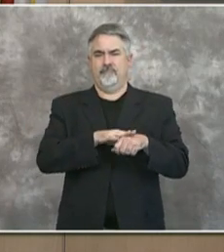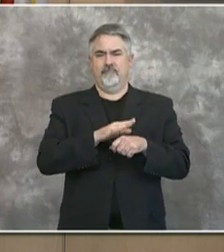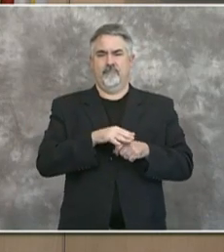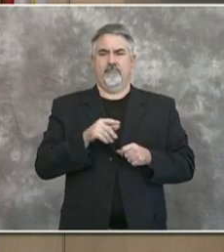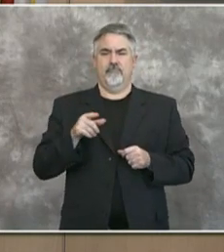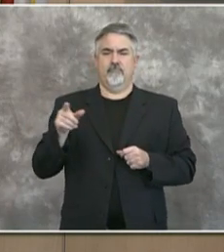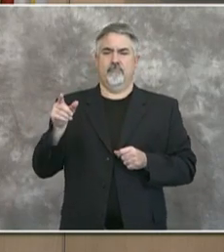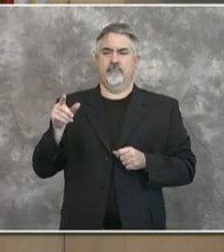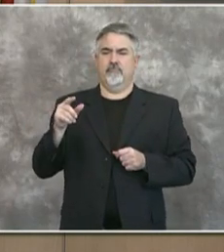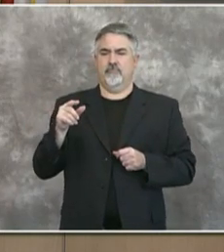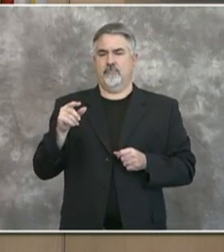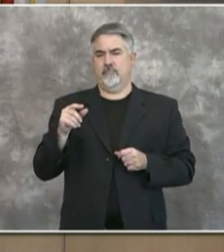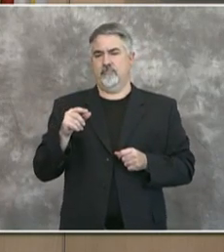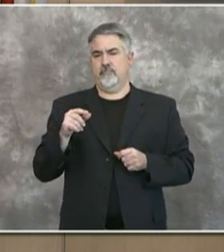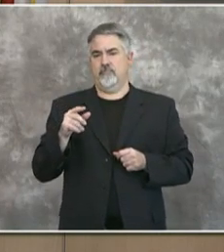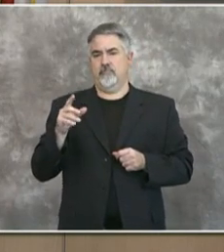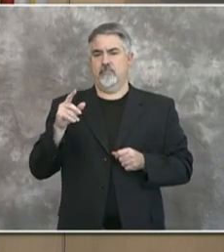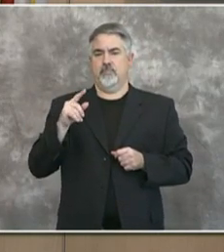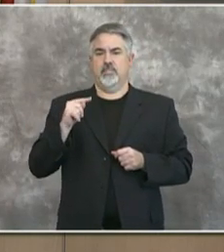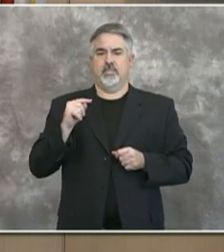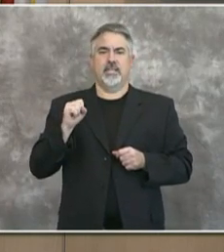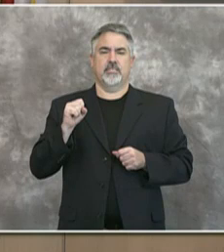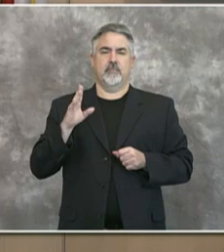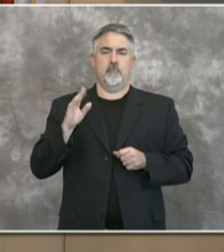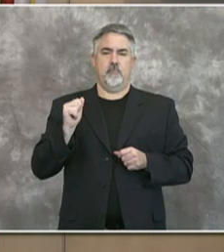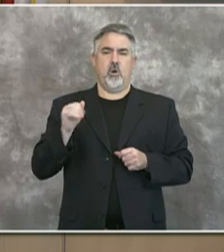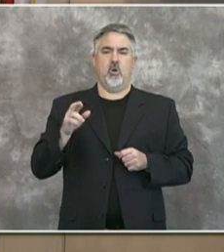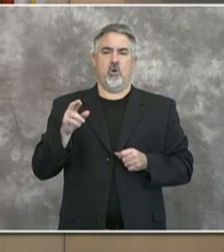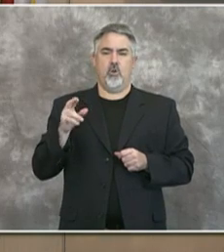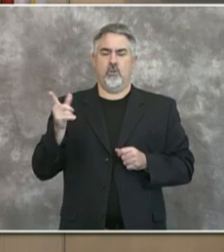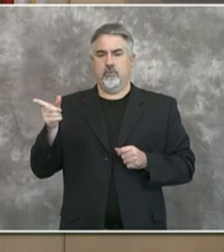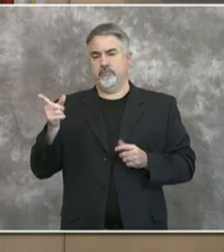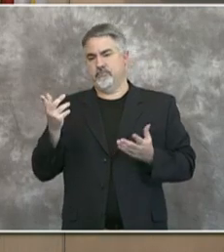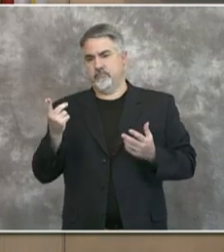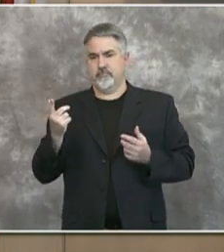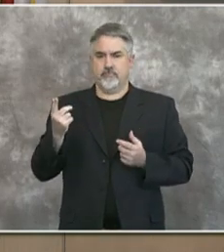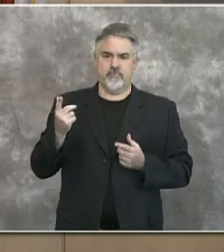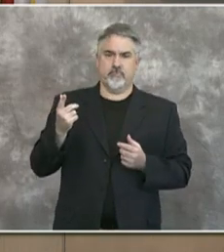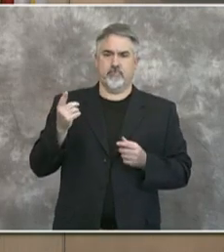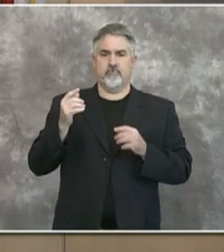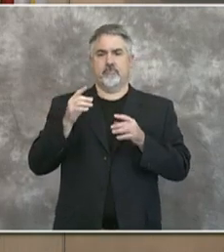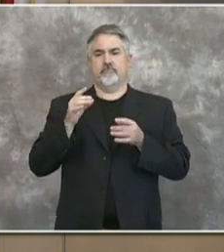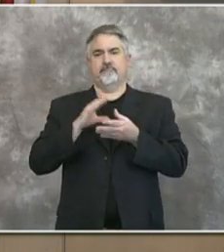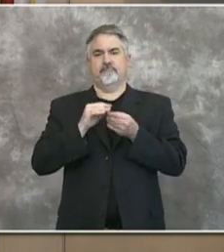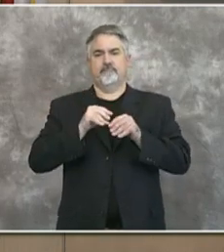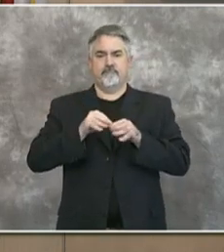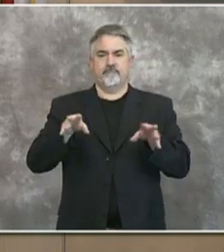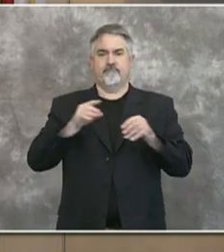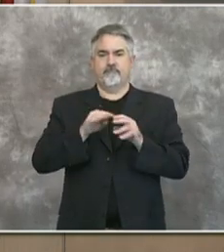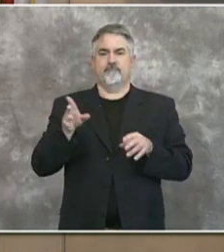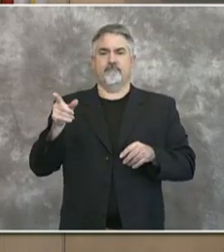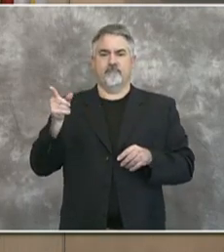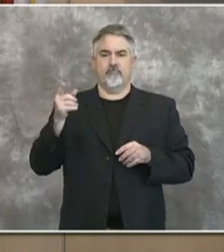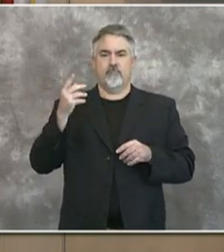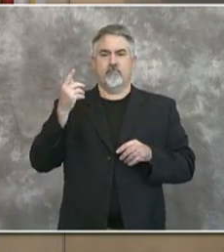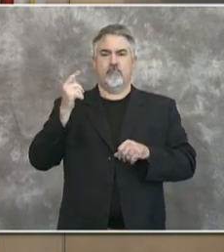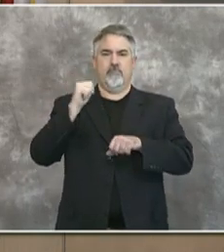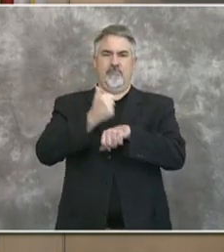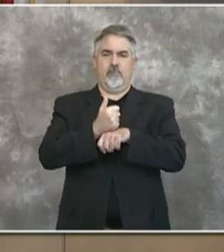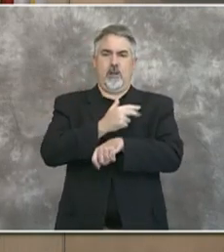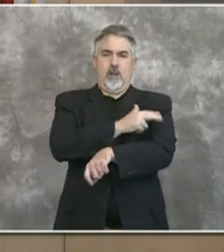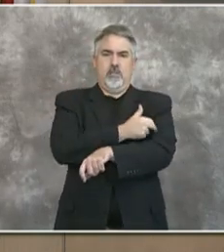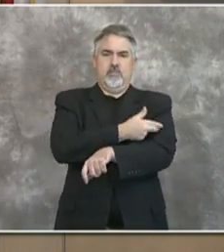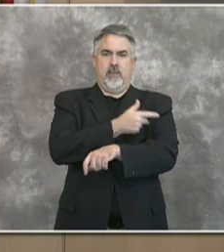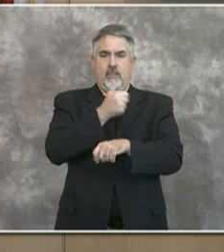up at Palomar Hospital where we actually stood up the federal medical